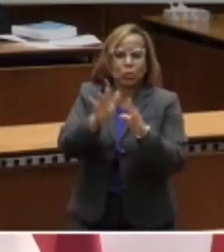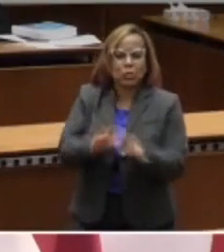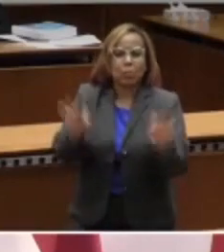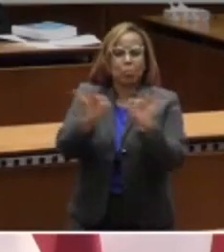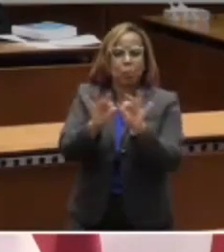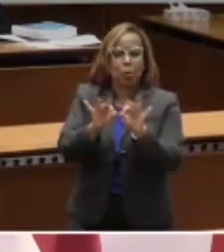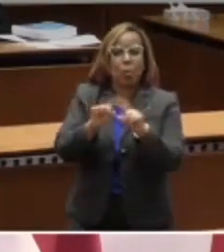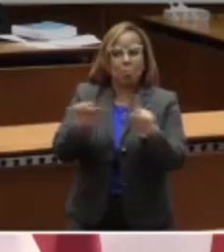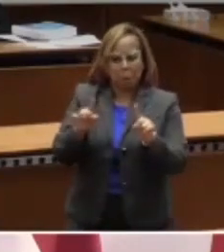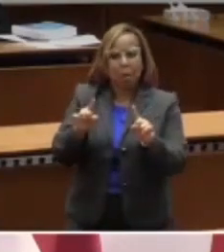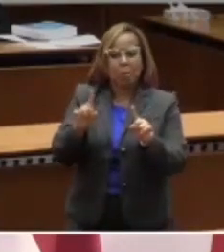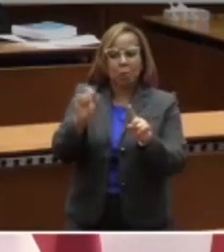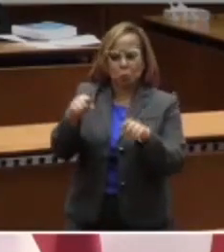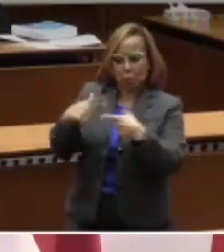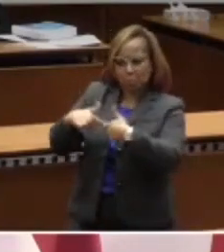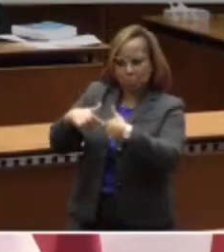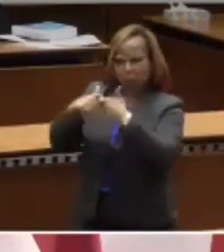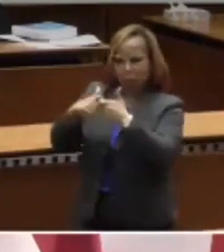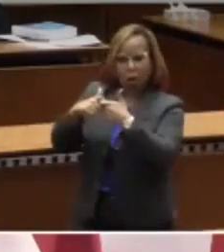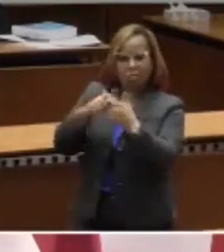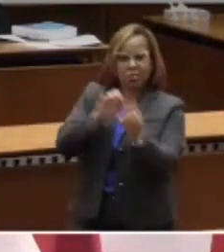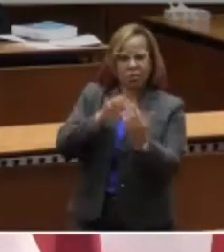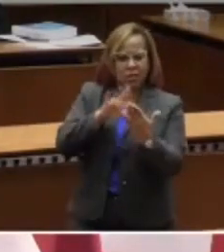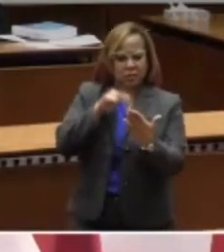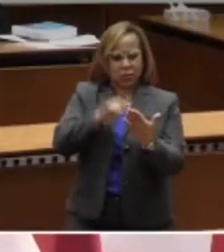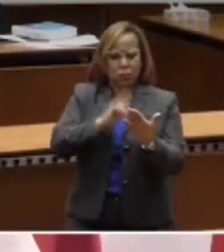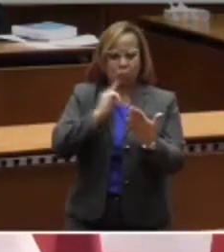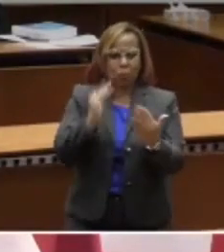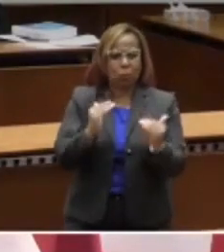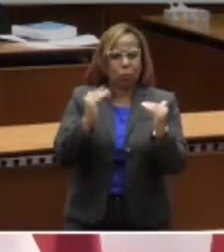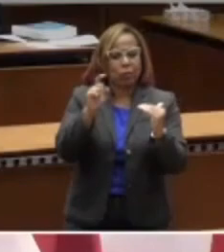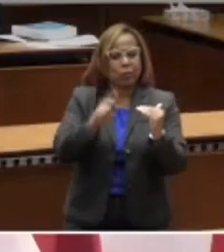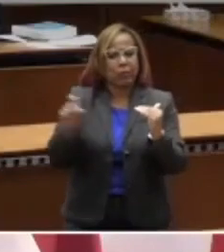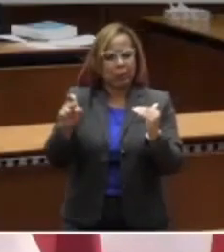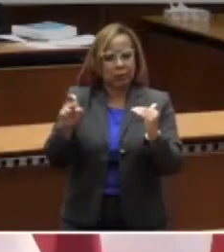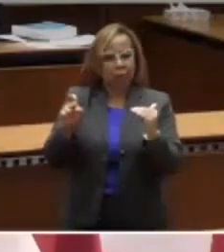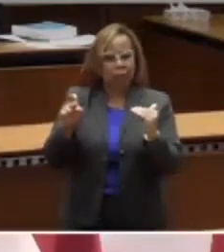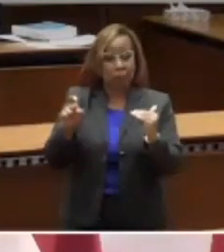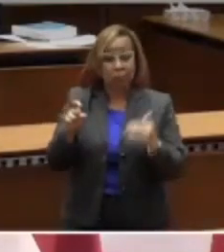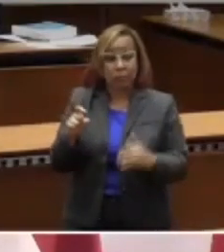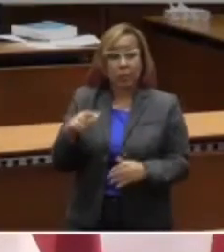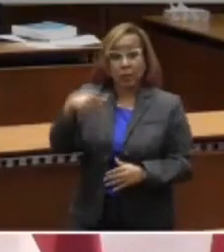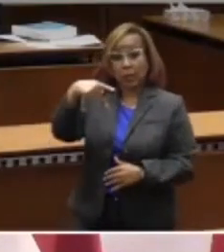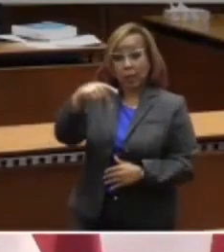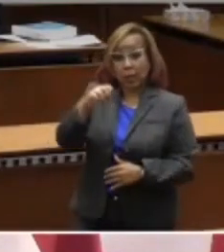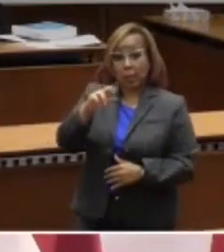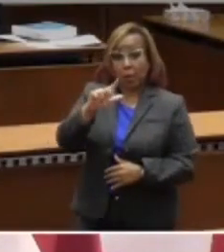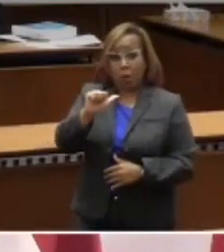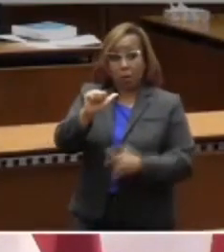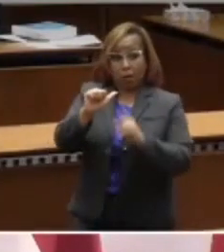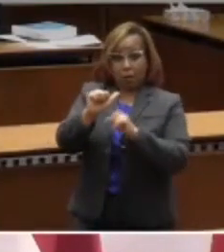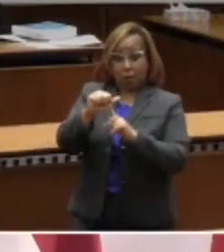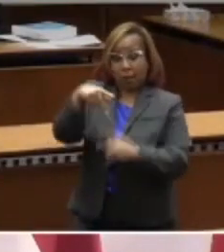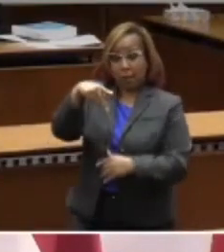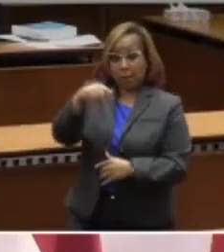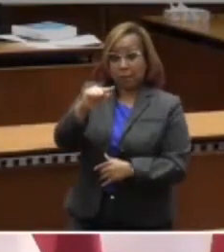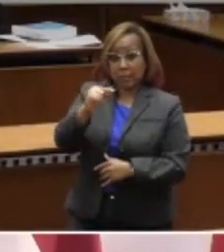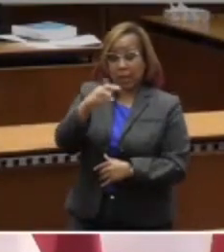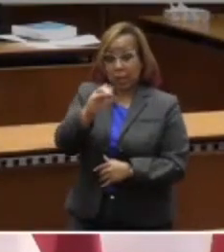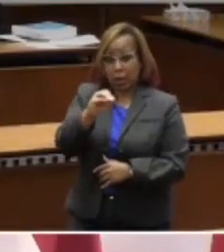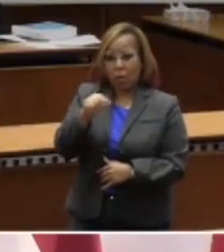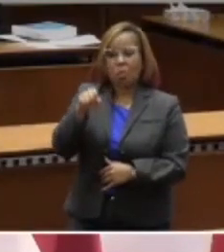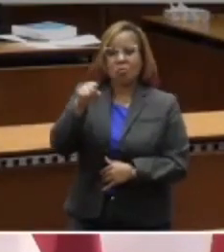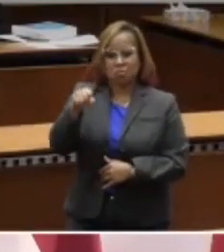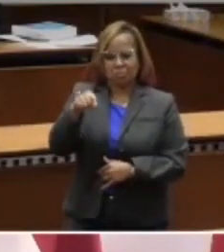important, but could be paused in the face of a higher need. Paula Battaglio was one